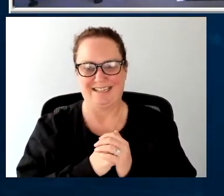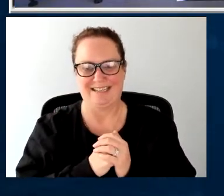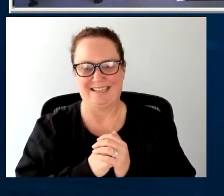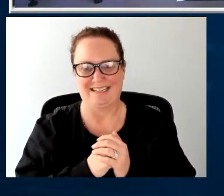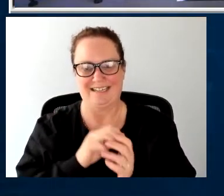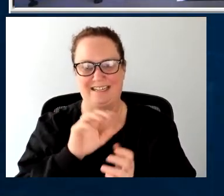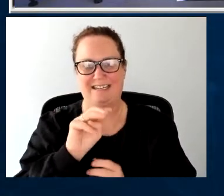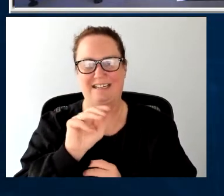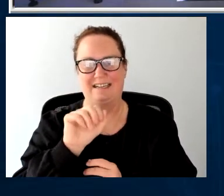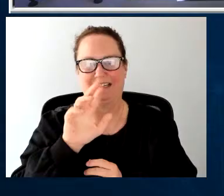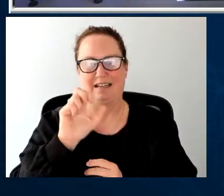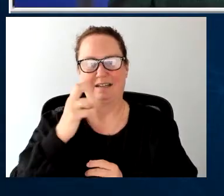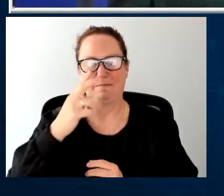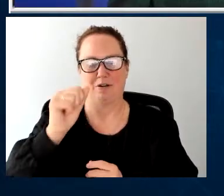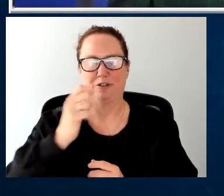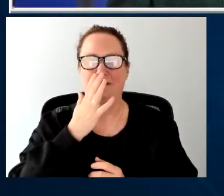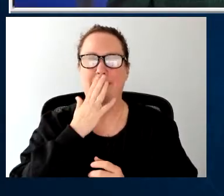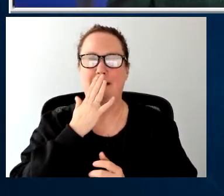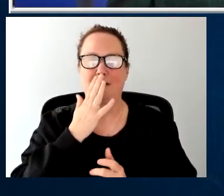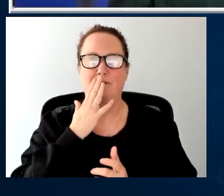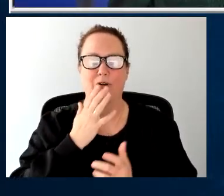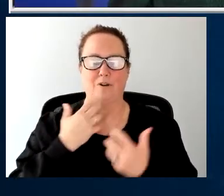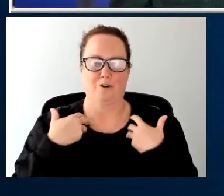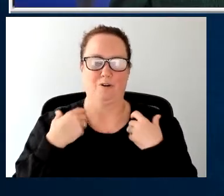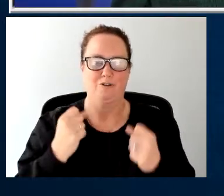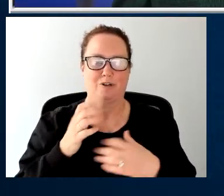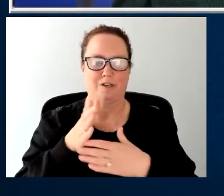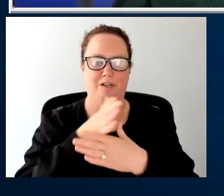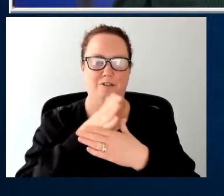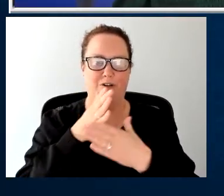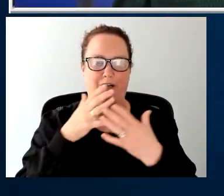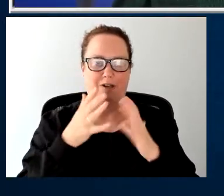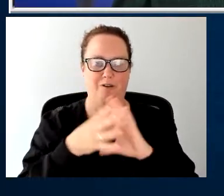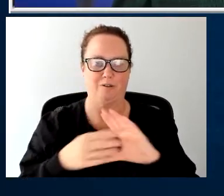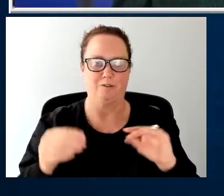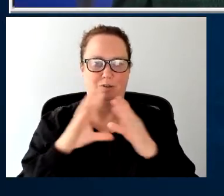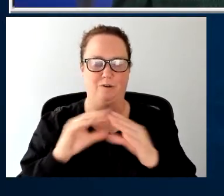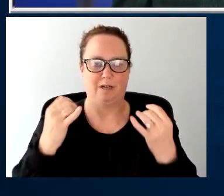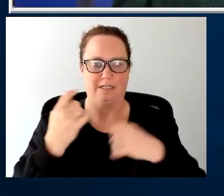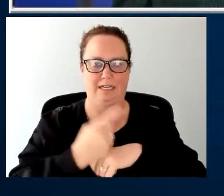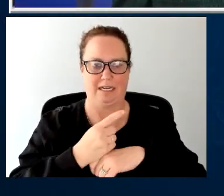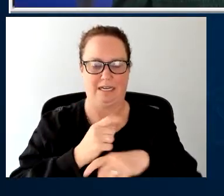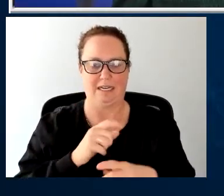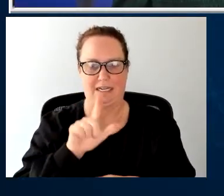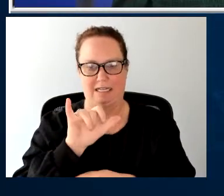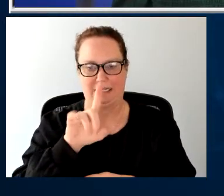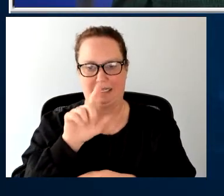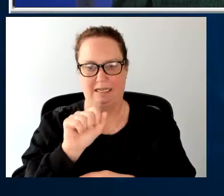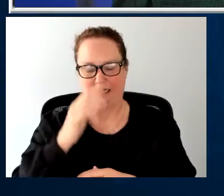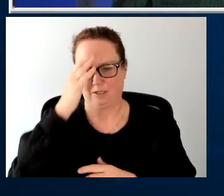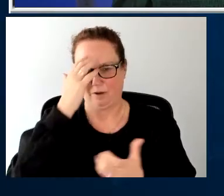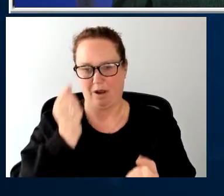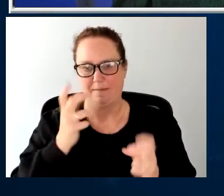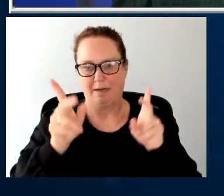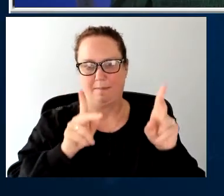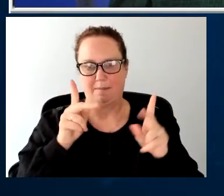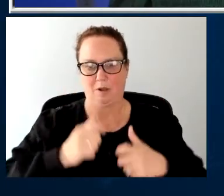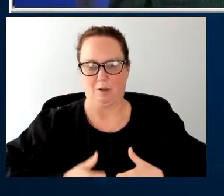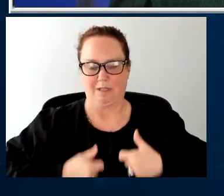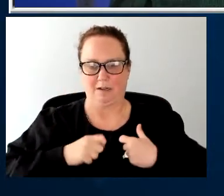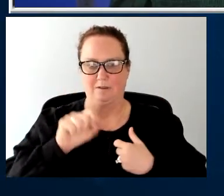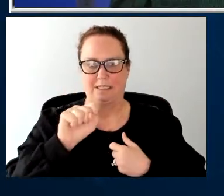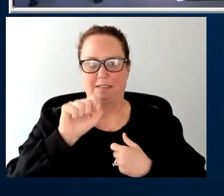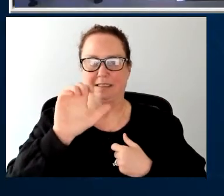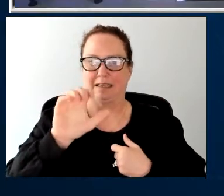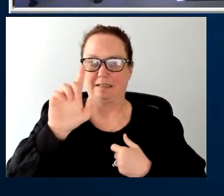Marcia writes, thank you so much for your courage in sharing your story today, Linda. Do we know how many people are living with sickle cell disease in